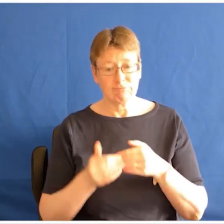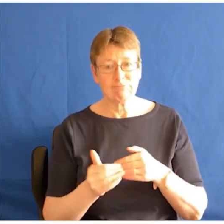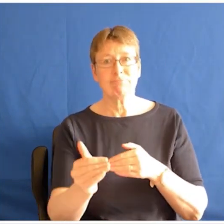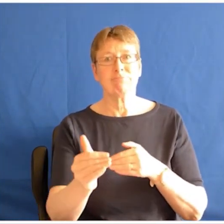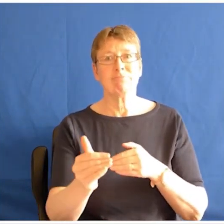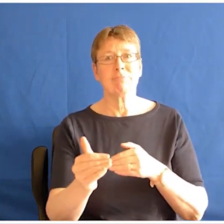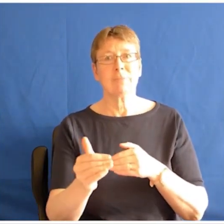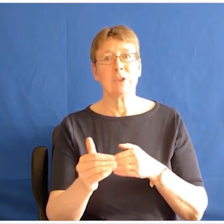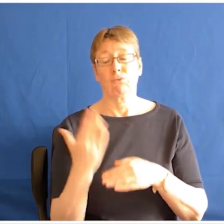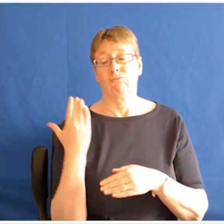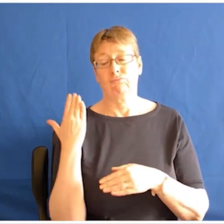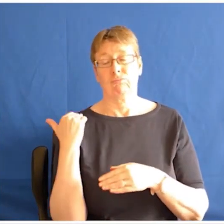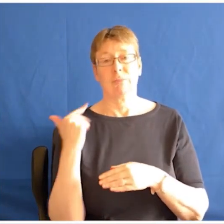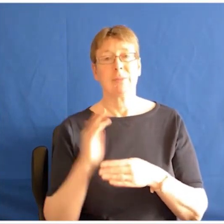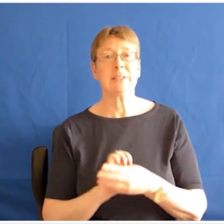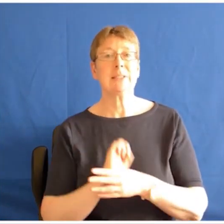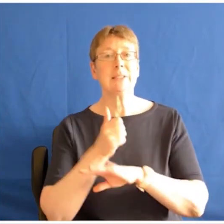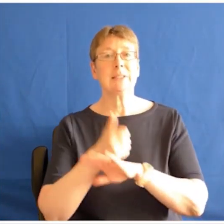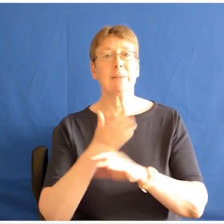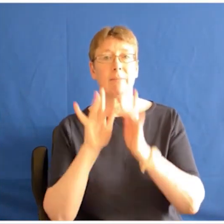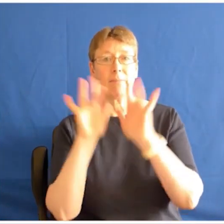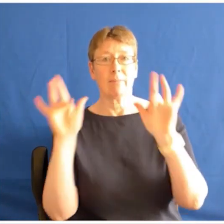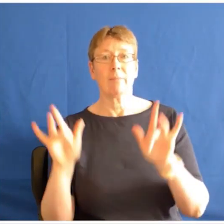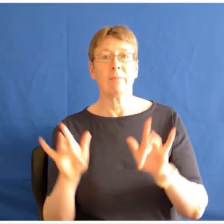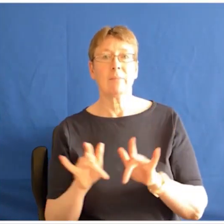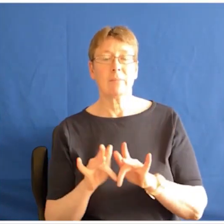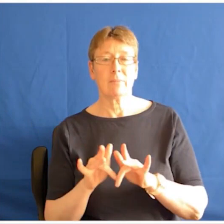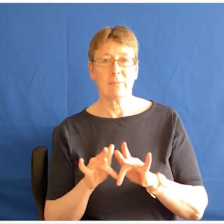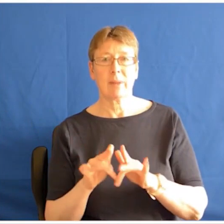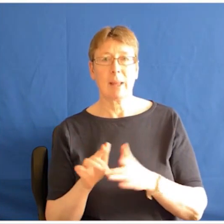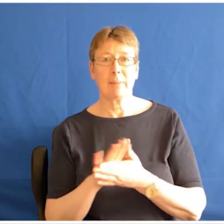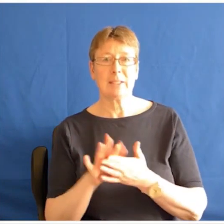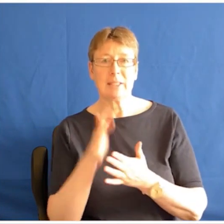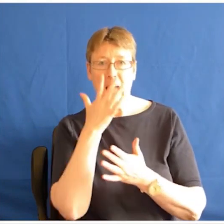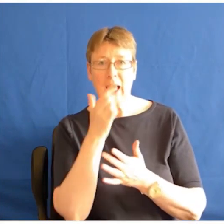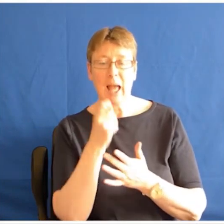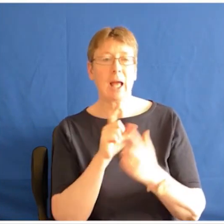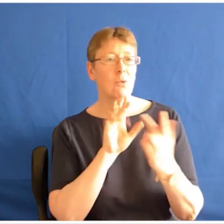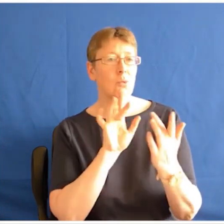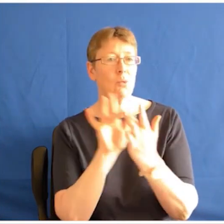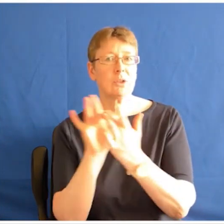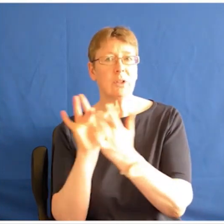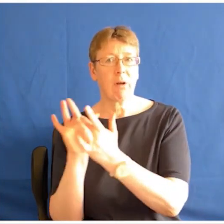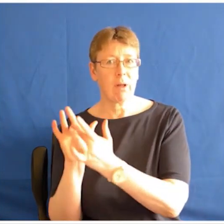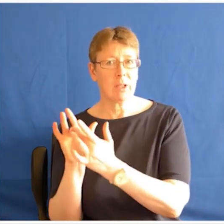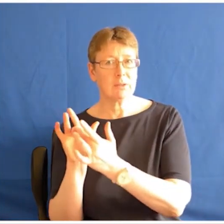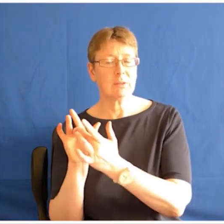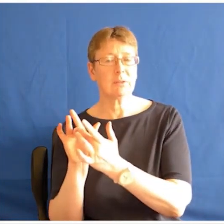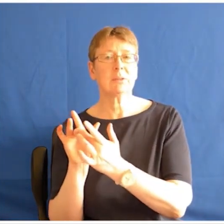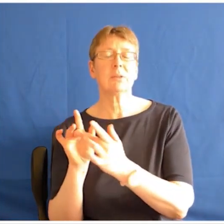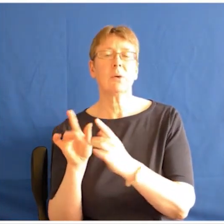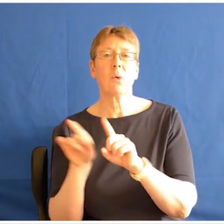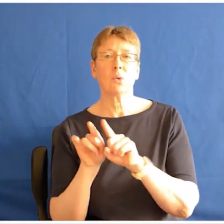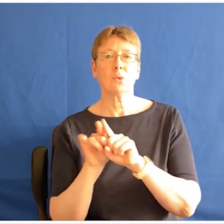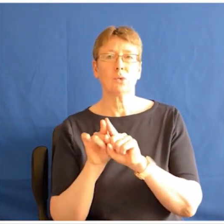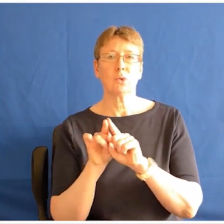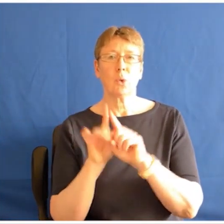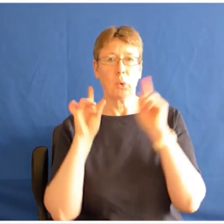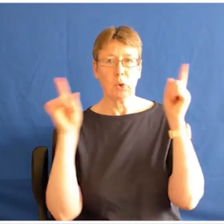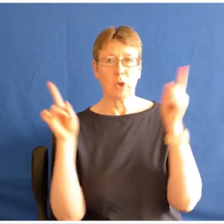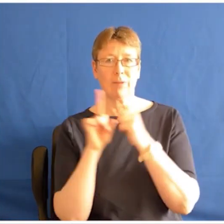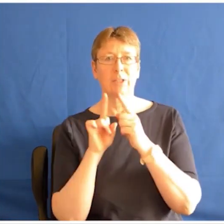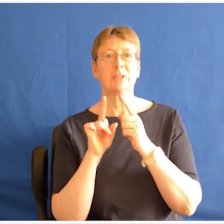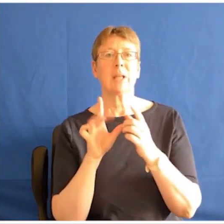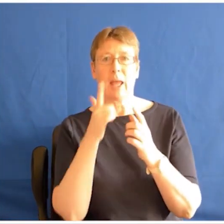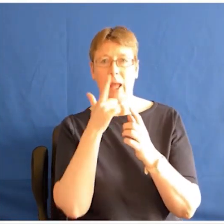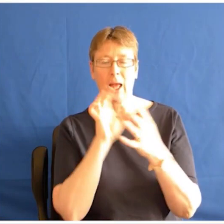To enable that, a few years ago, we launched a new platform which facilitates contact by allowing you to communicate with one another, but also to communicate